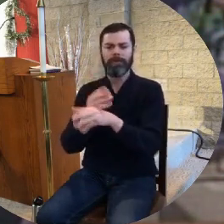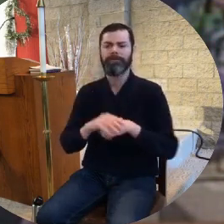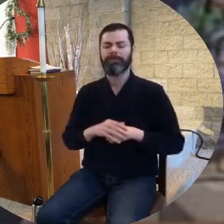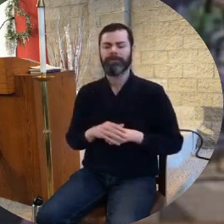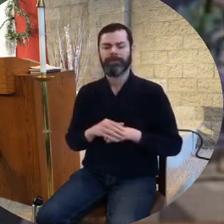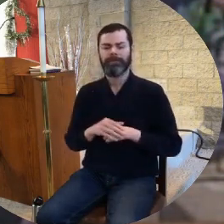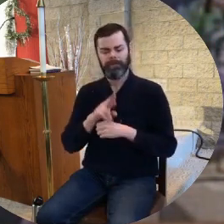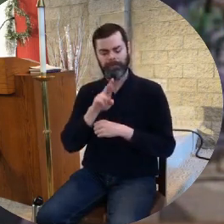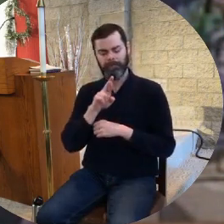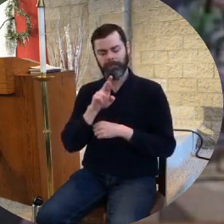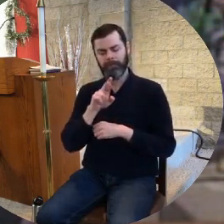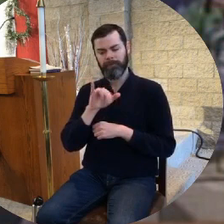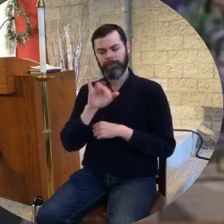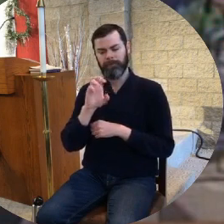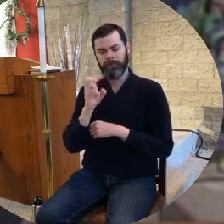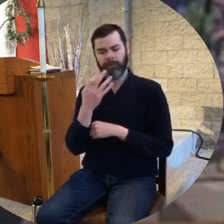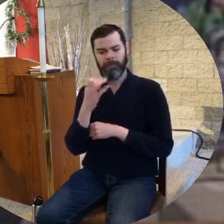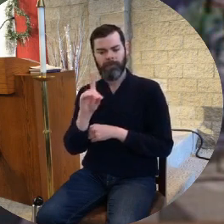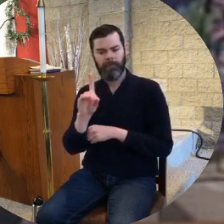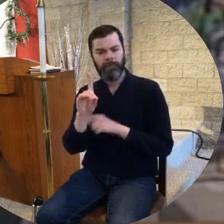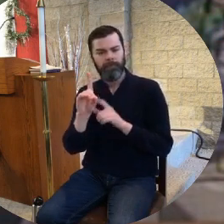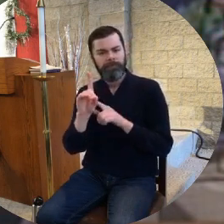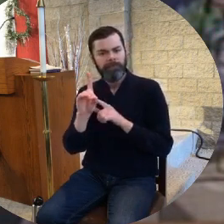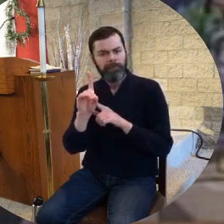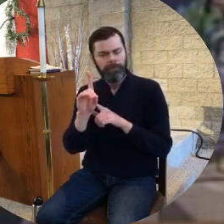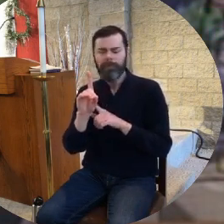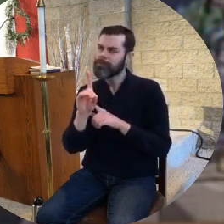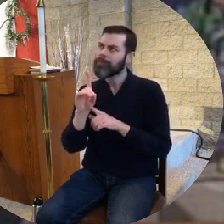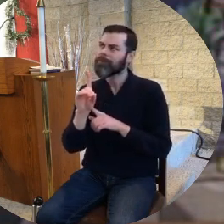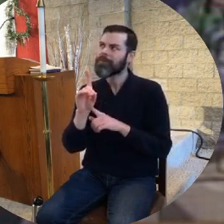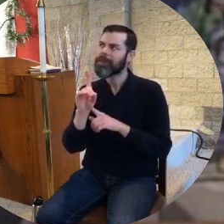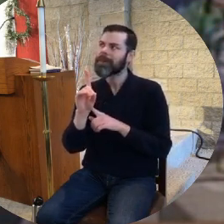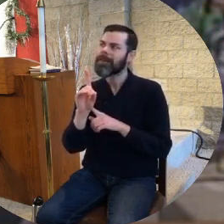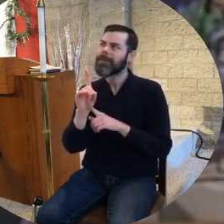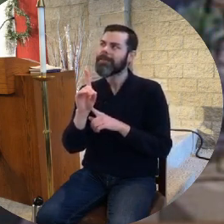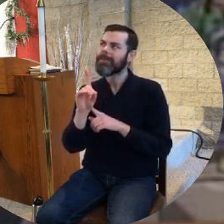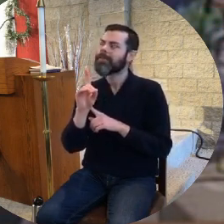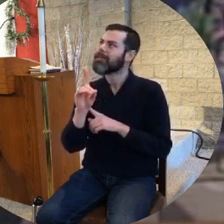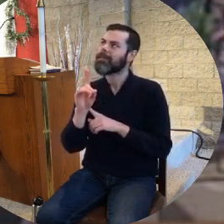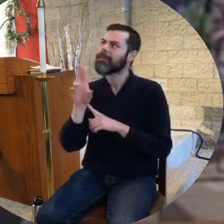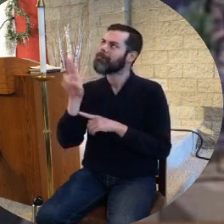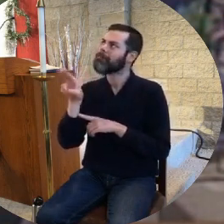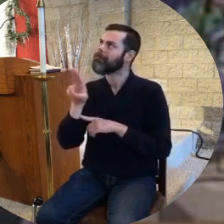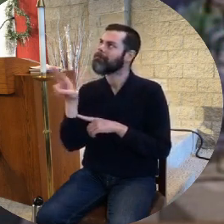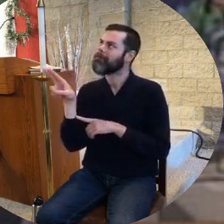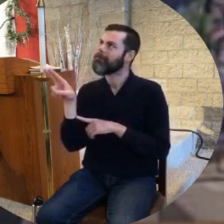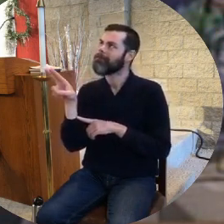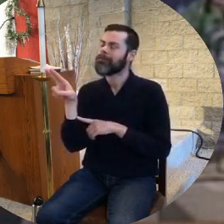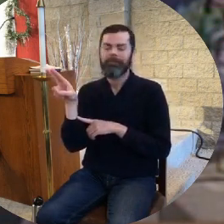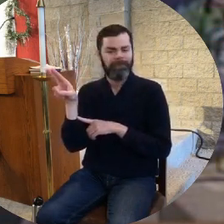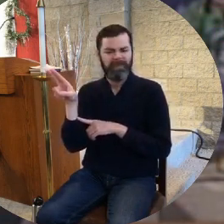he was conflict avoidance. You know, you've ever heard that term before? I avoid conflict. Richard did.